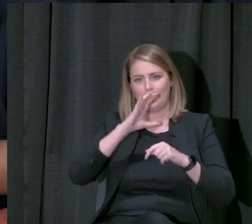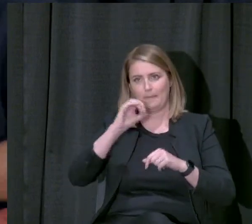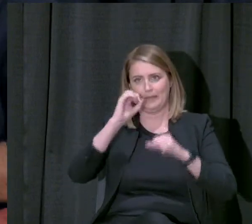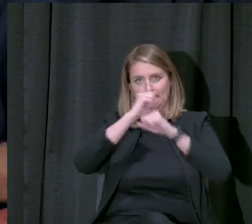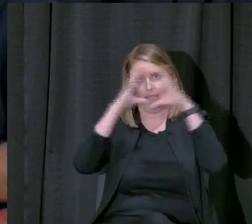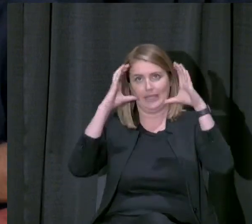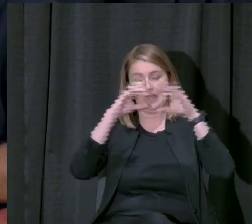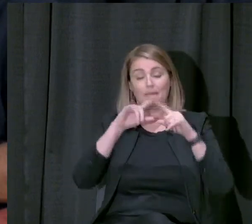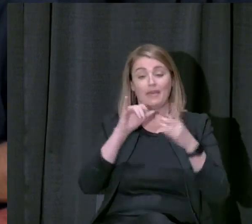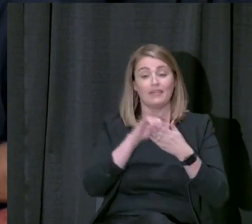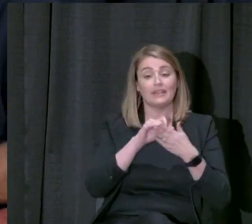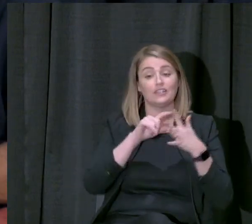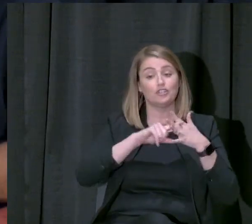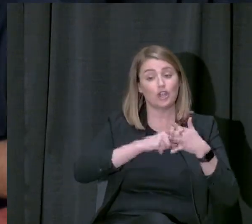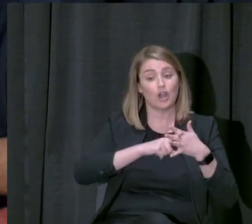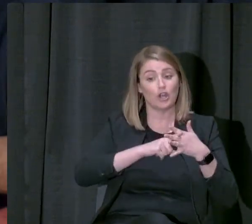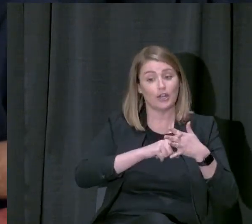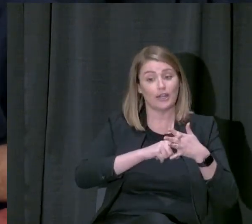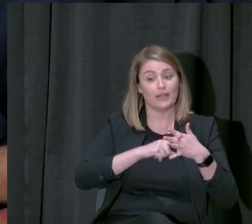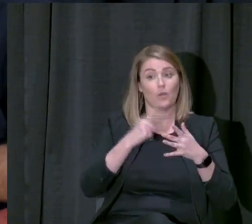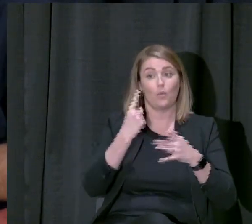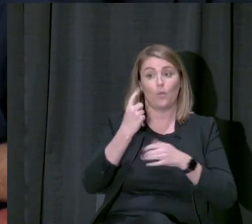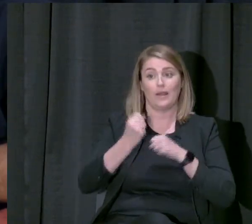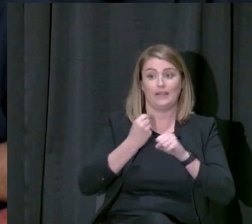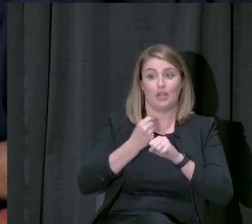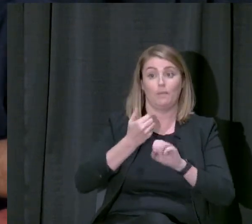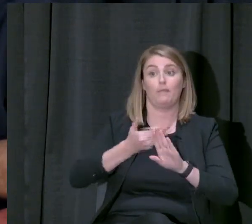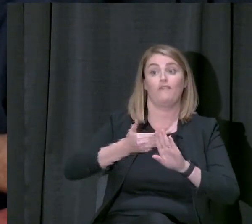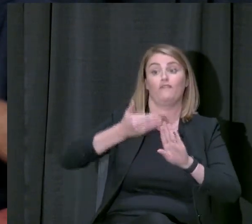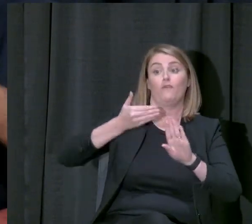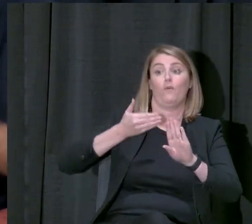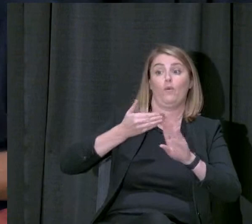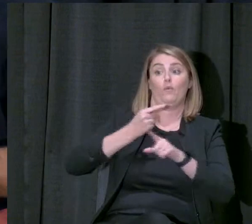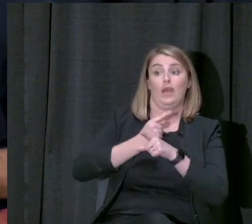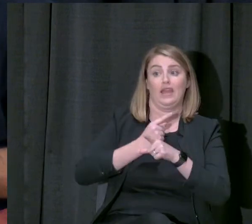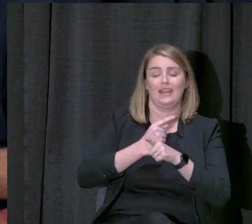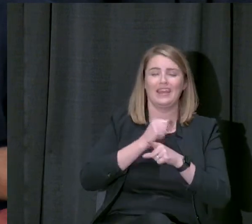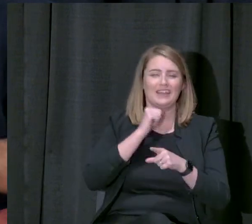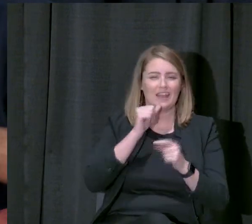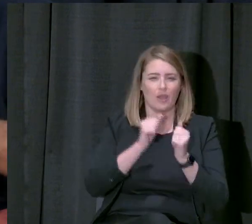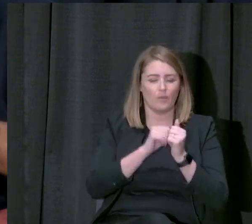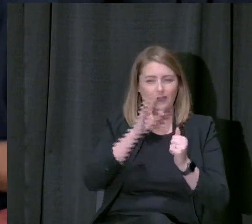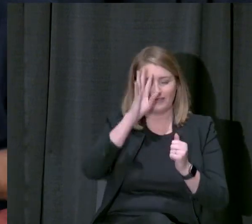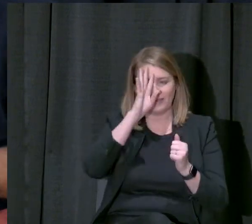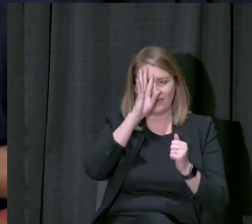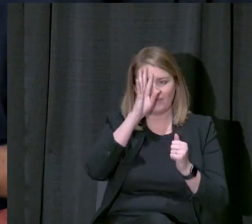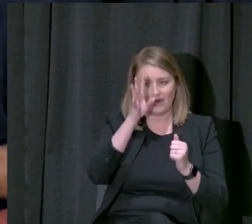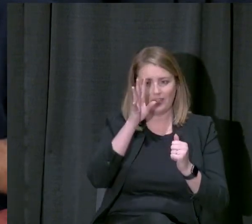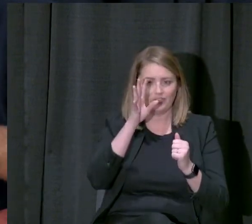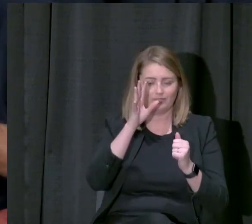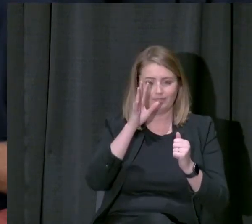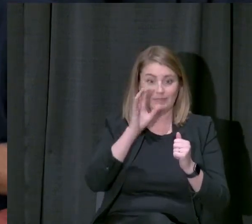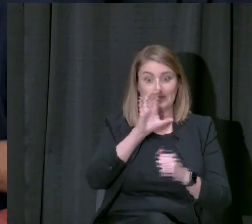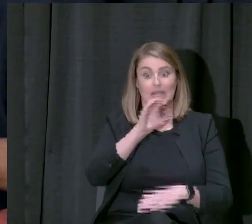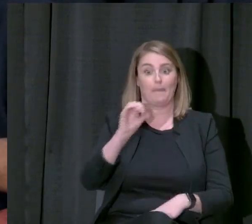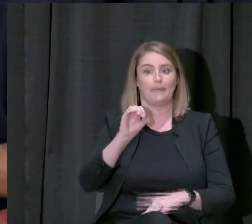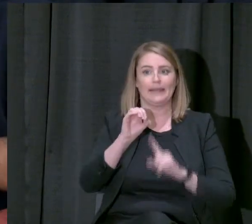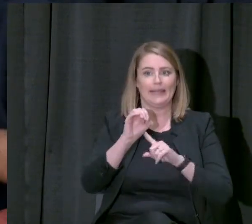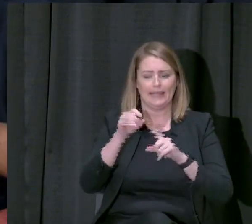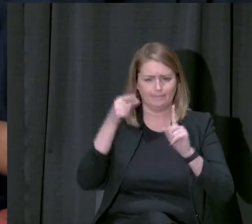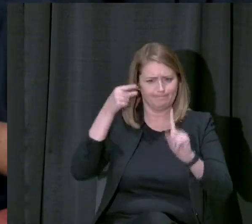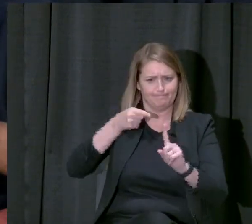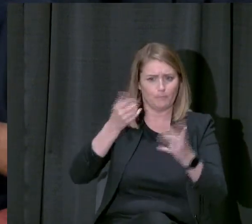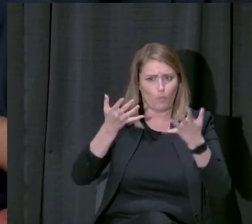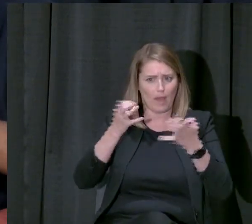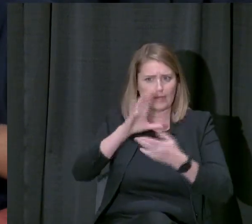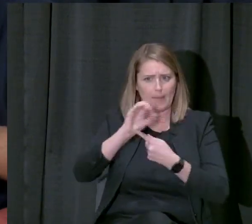actually started a year before that, right? Not with the intention of being a company, but with the intention of